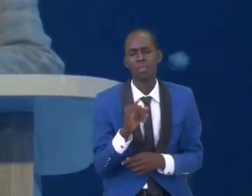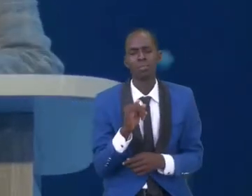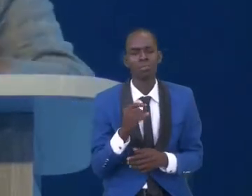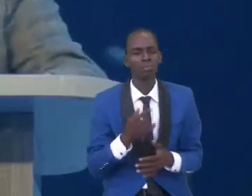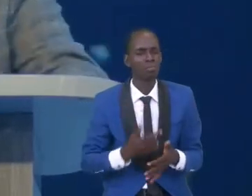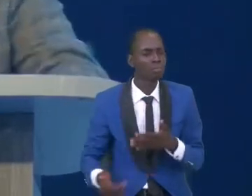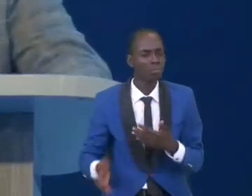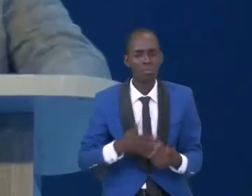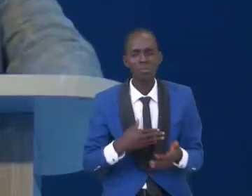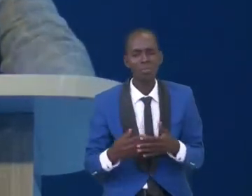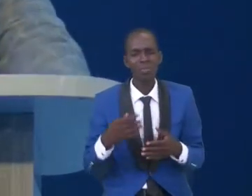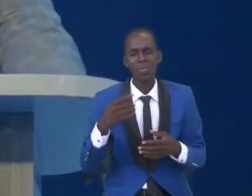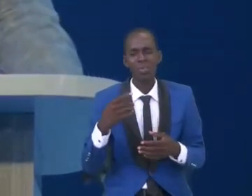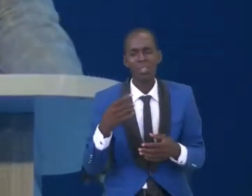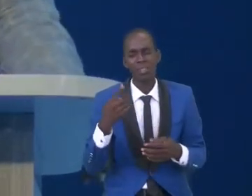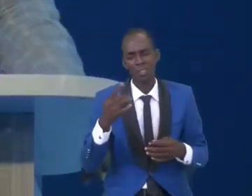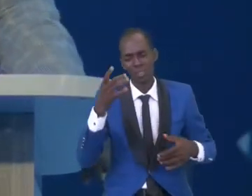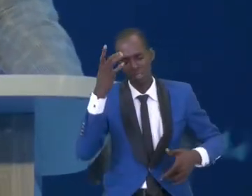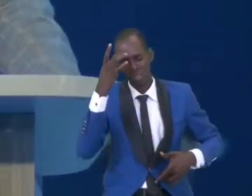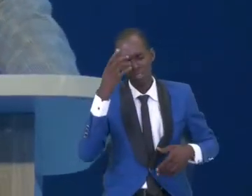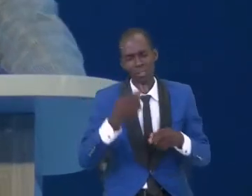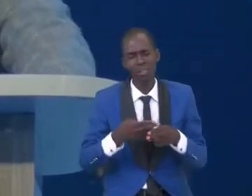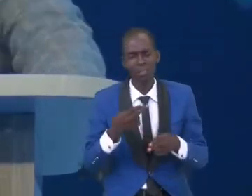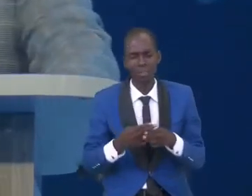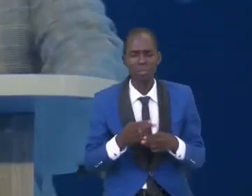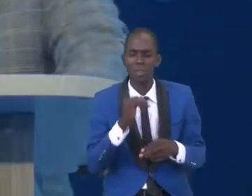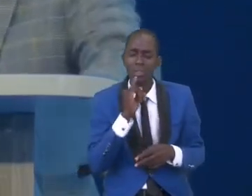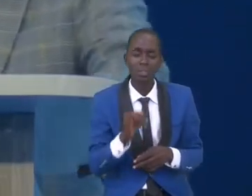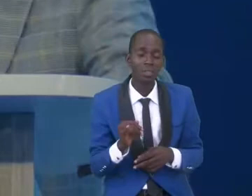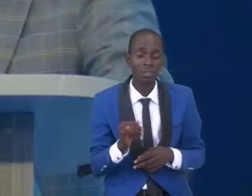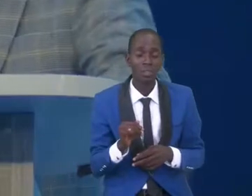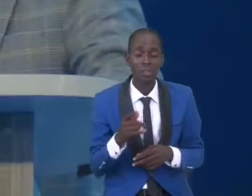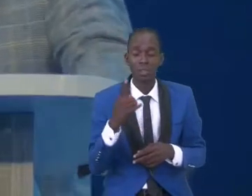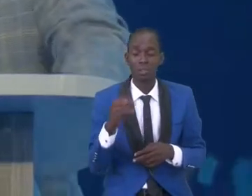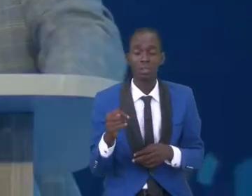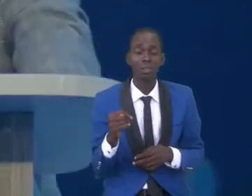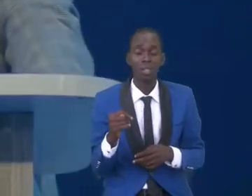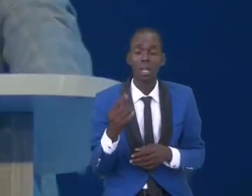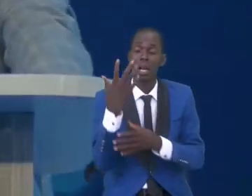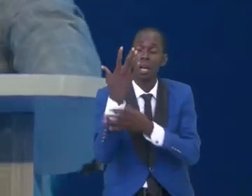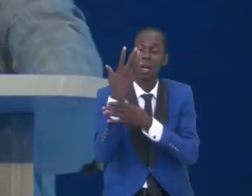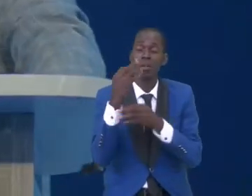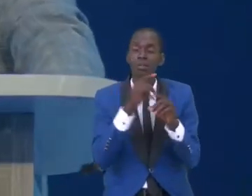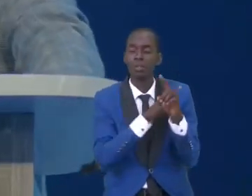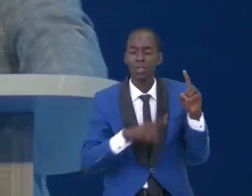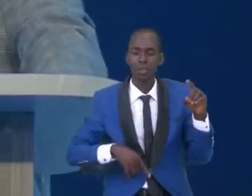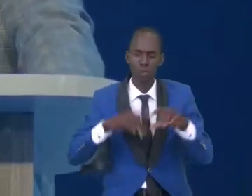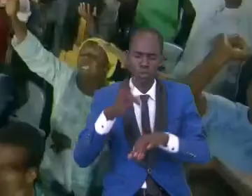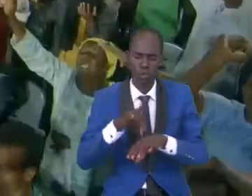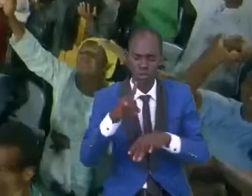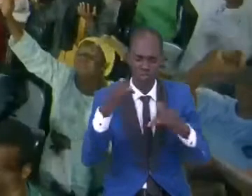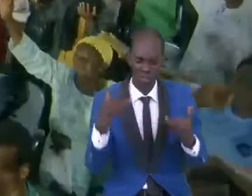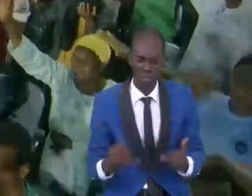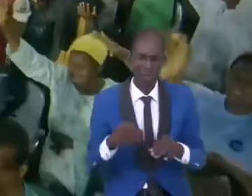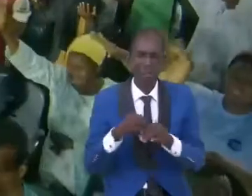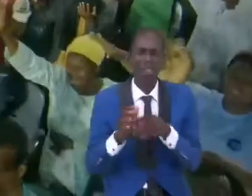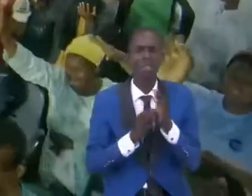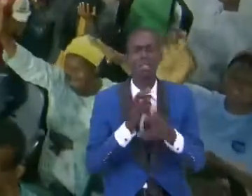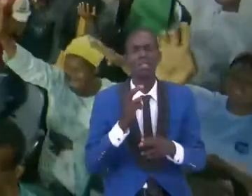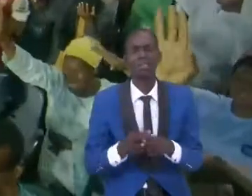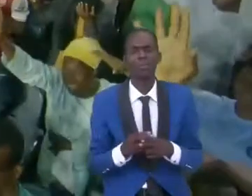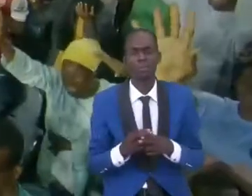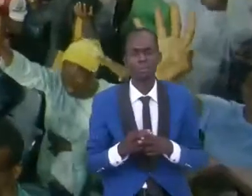whatever the sickness is called, the hand of the Lord touch you right now.